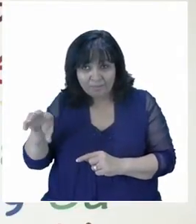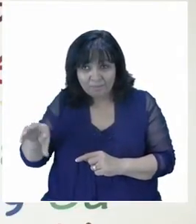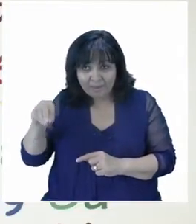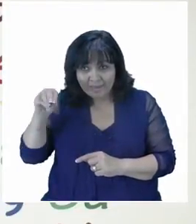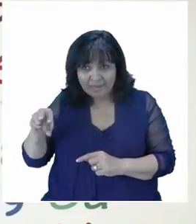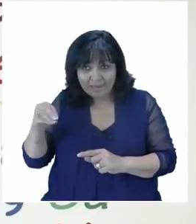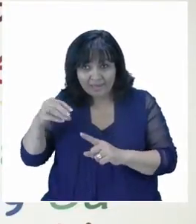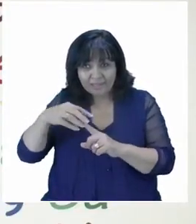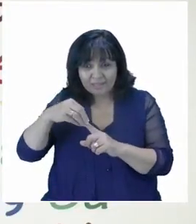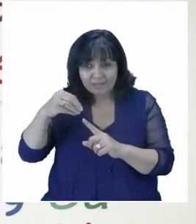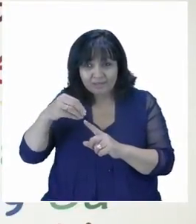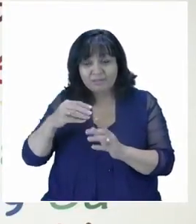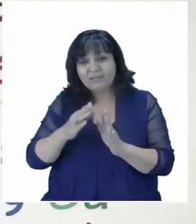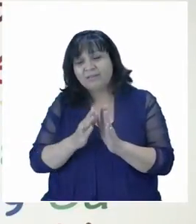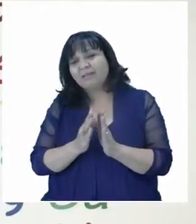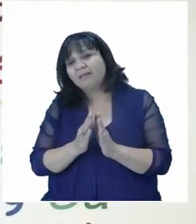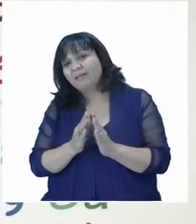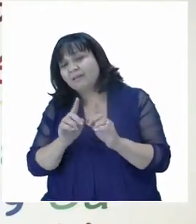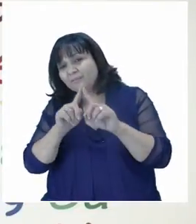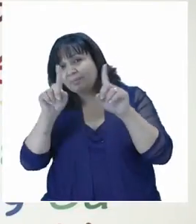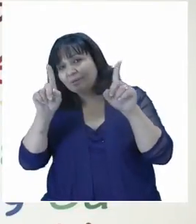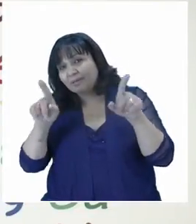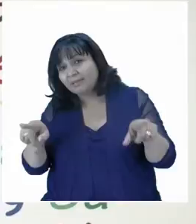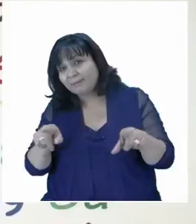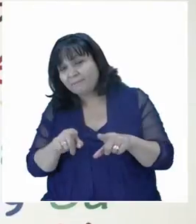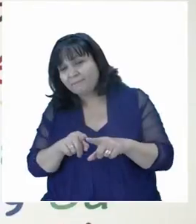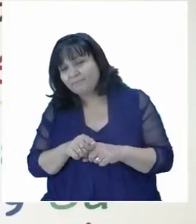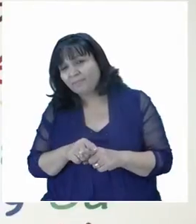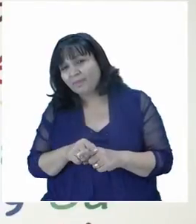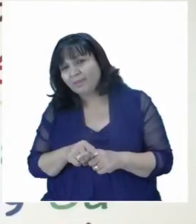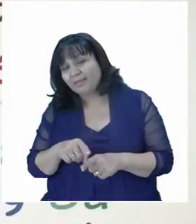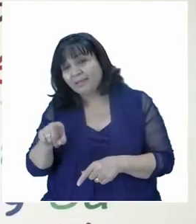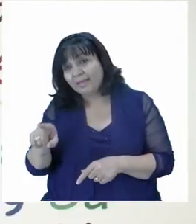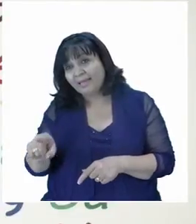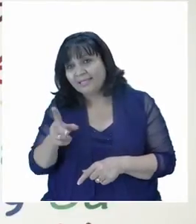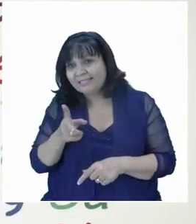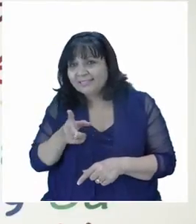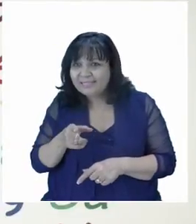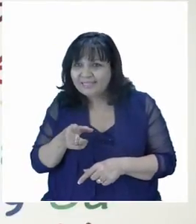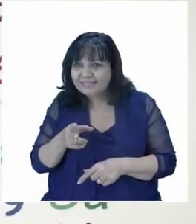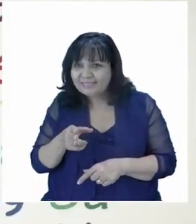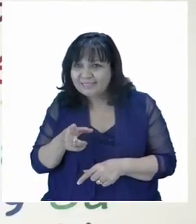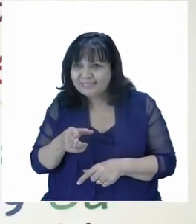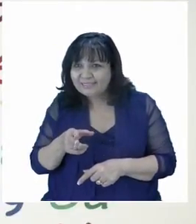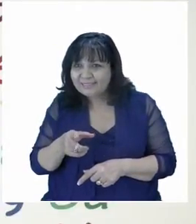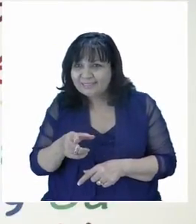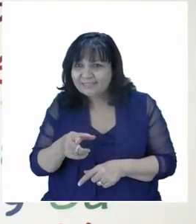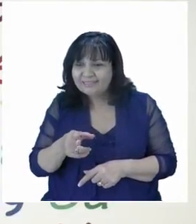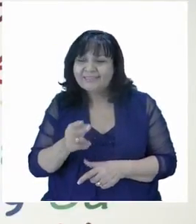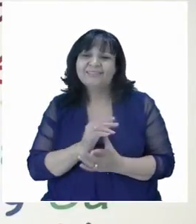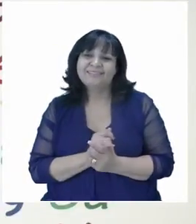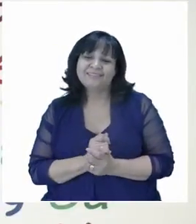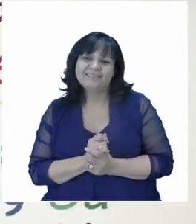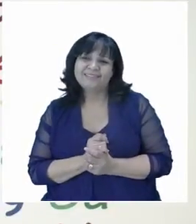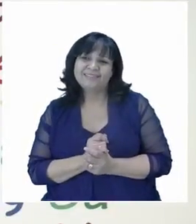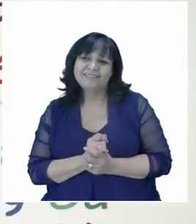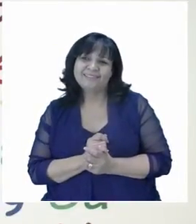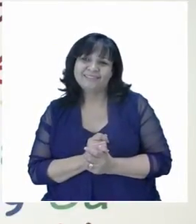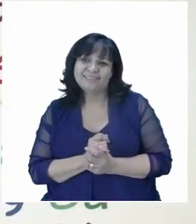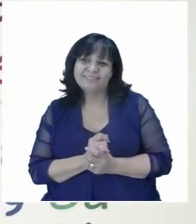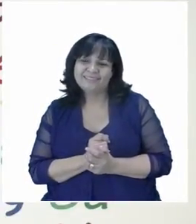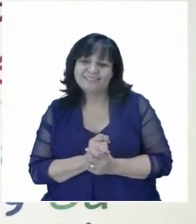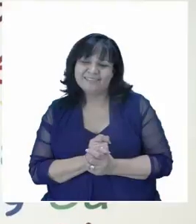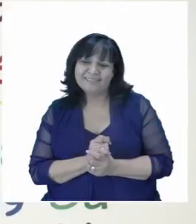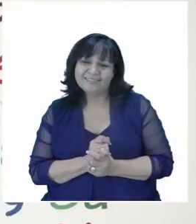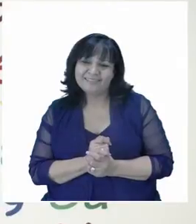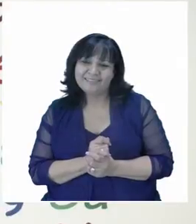now. This is a pair of scissors. Everybody, let's say